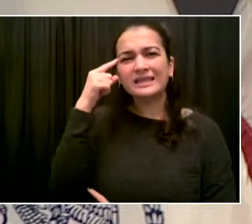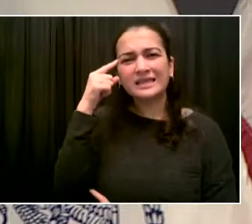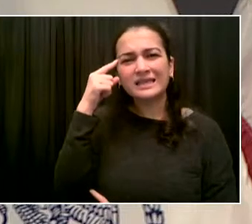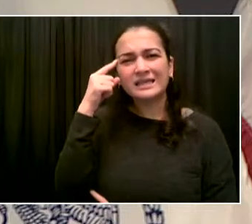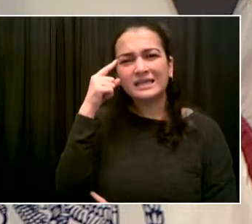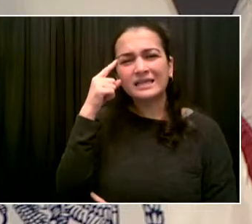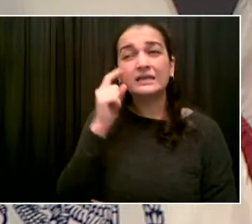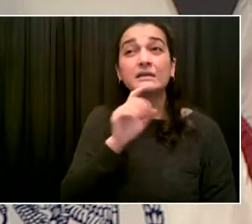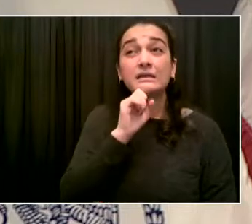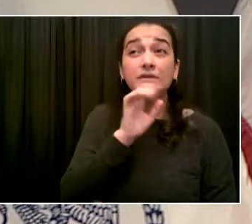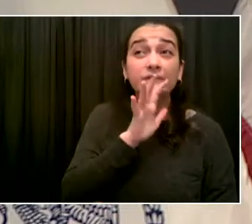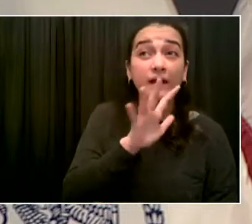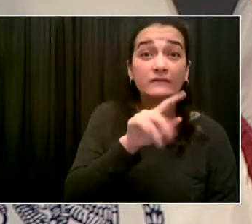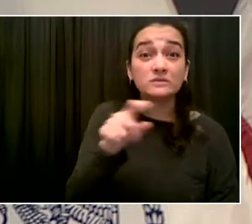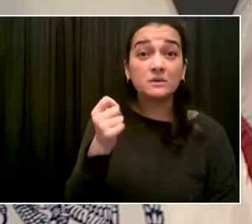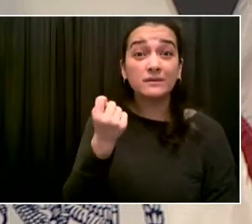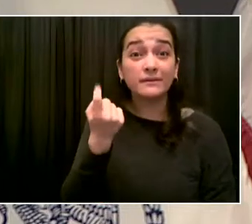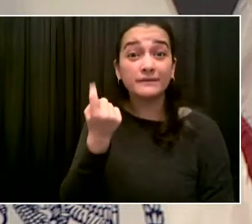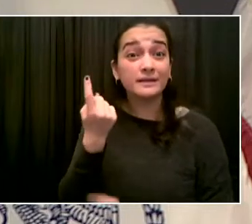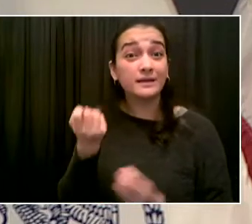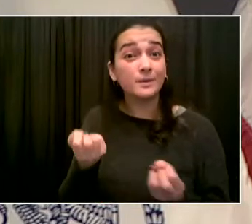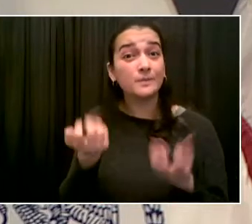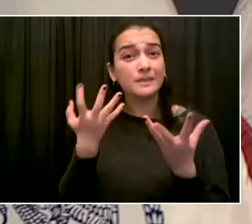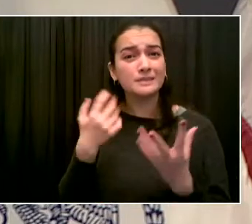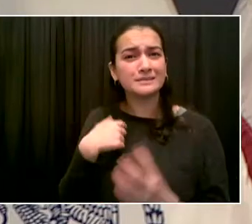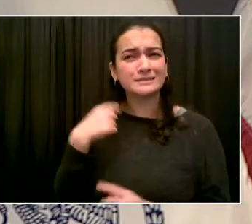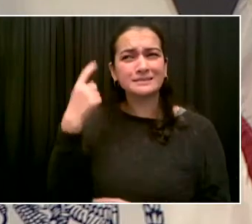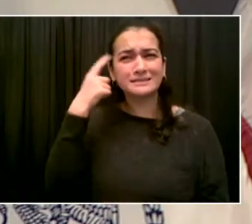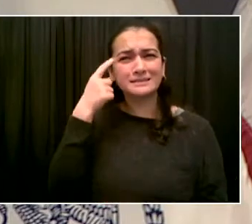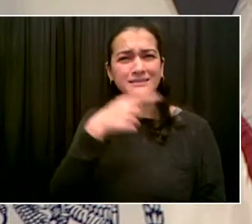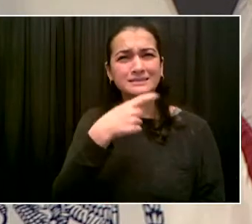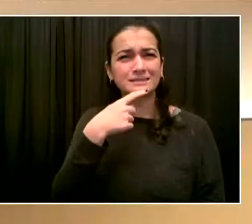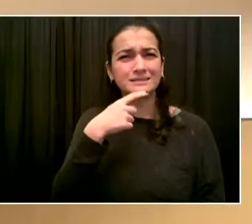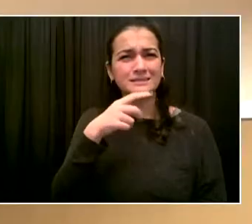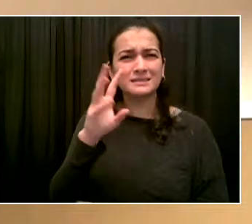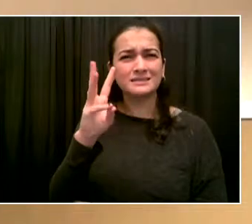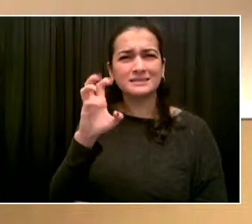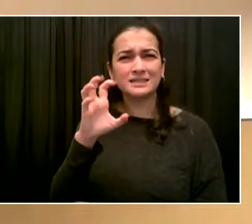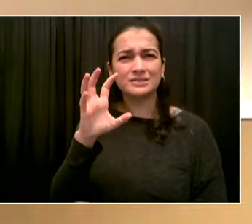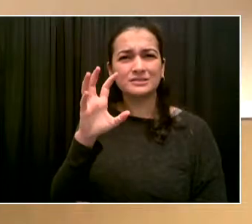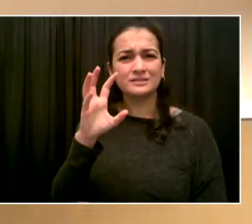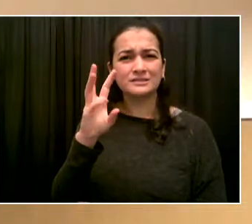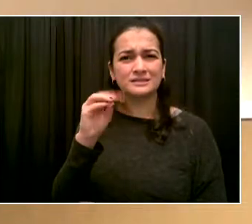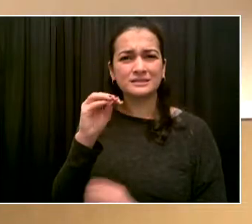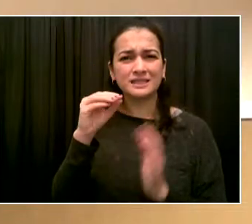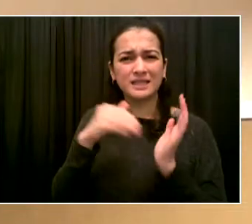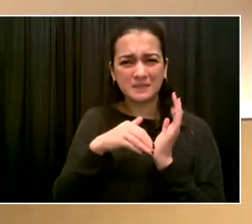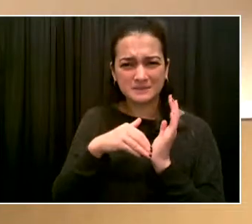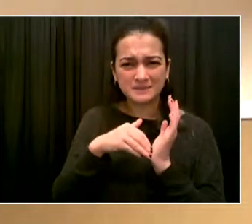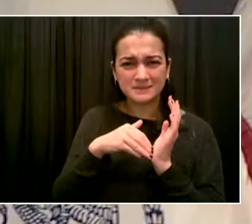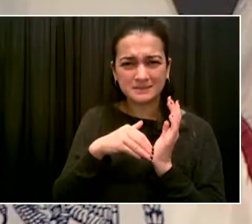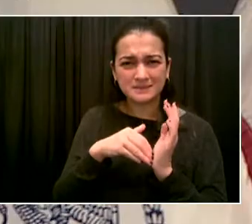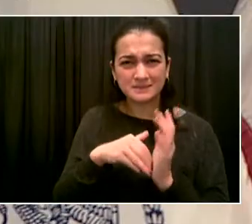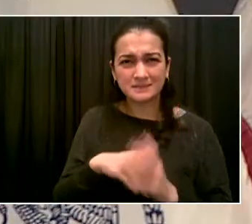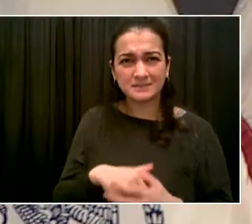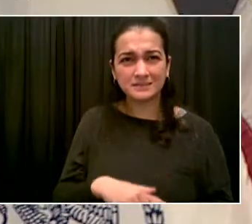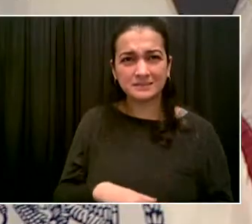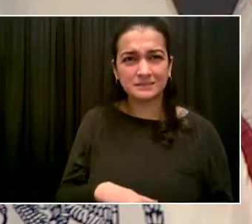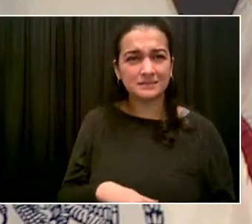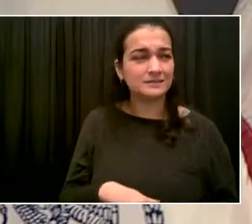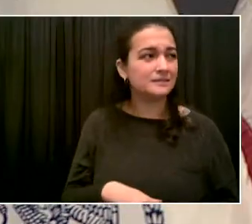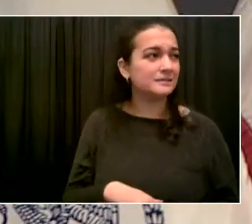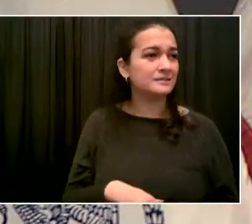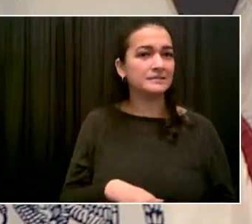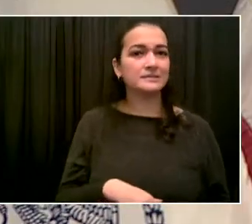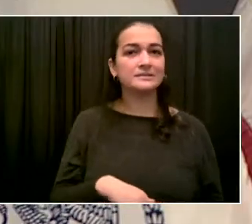is 660,000. Is that right, Dr. Choksi? Yes, sir, that's correct. Okay, 660,000.